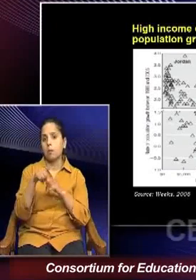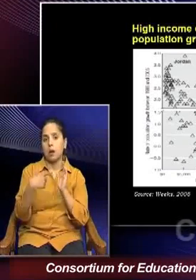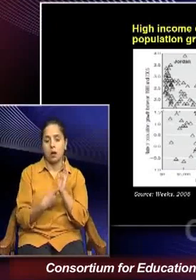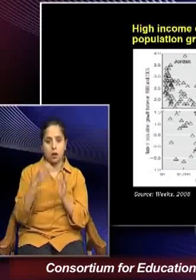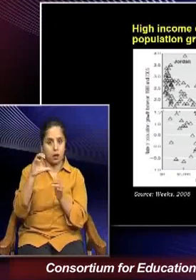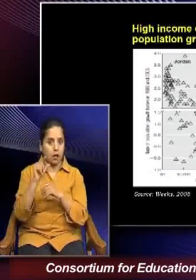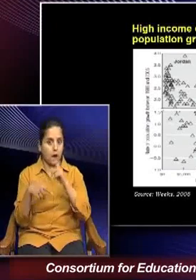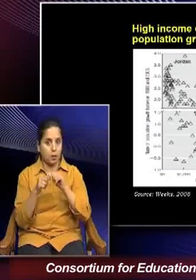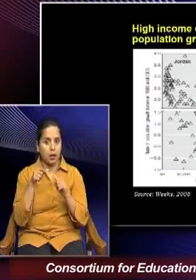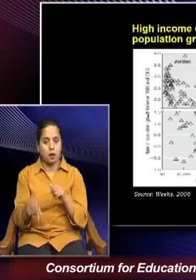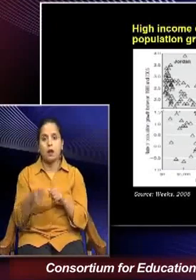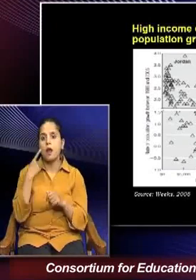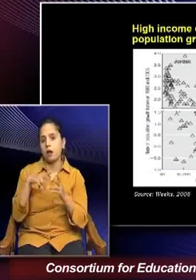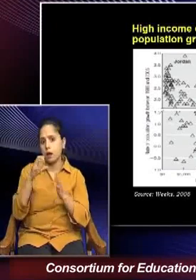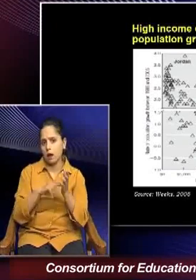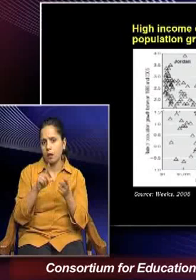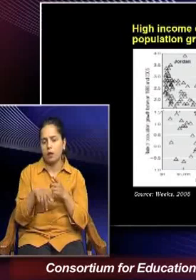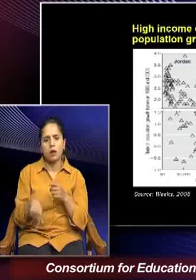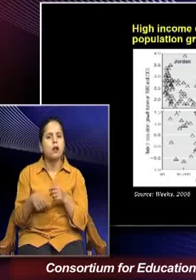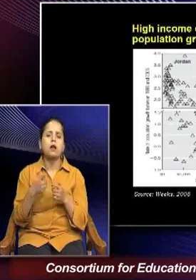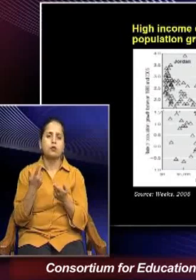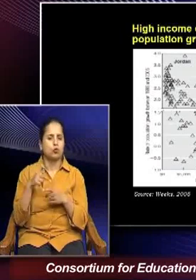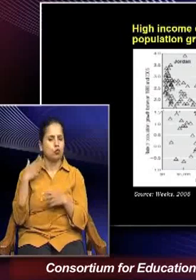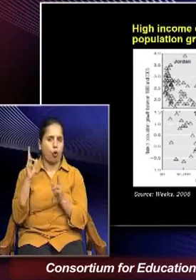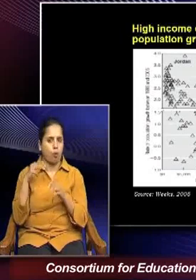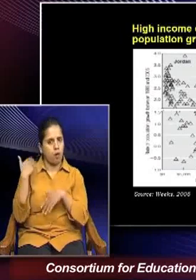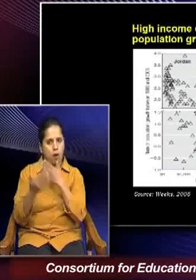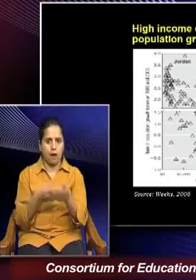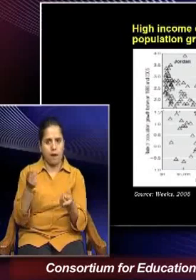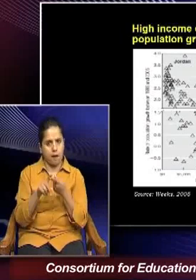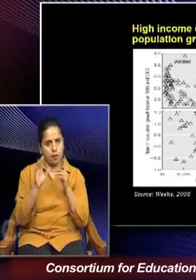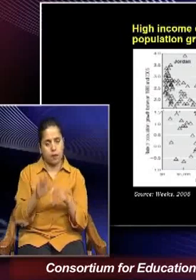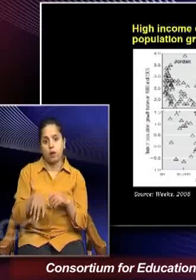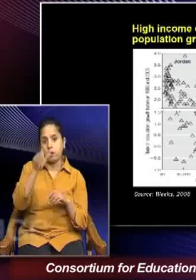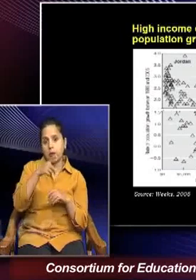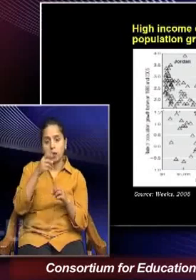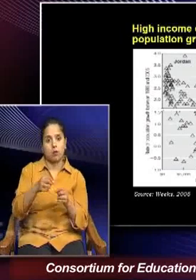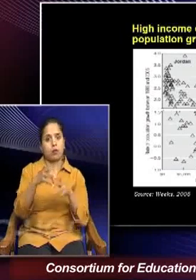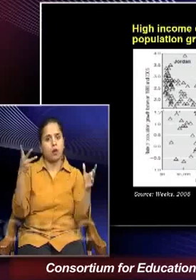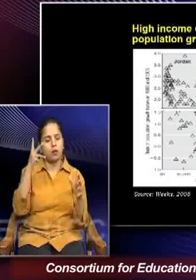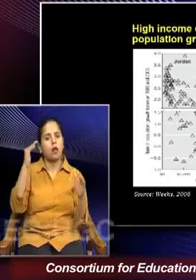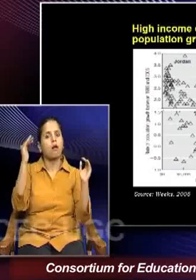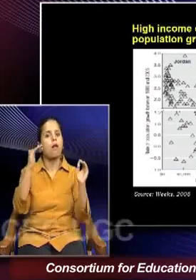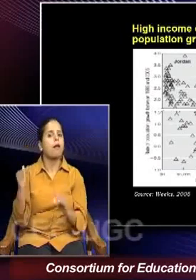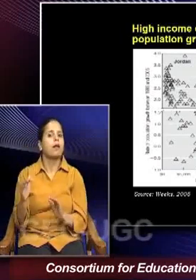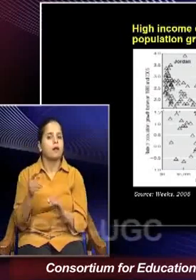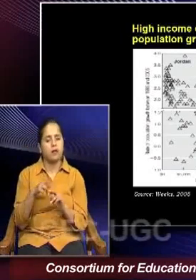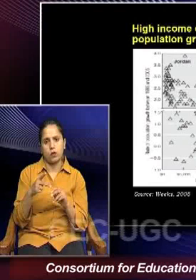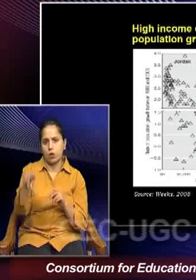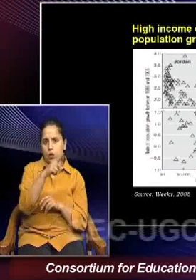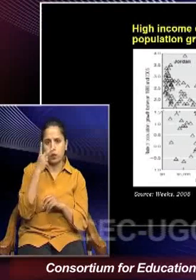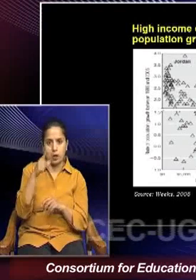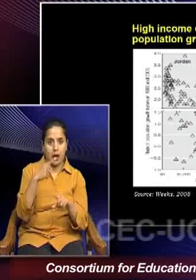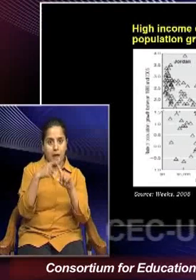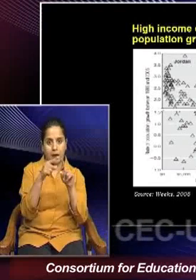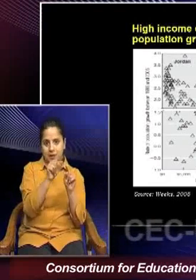or the economic growth generally happens, the population growth tends to go down. So here also, if you can see on the x-axis,